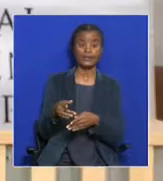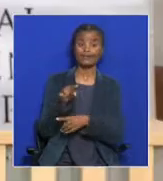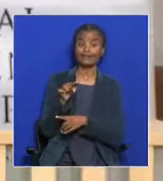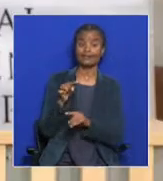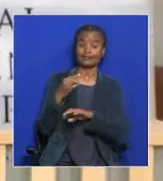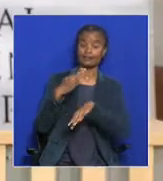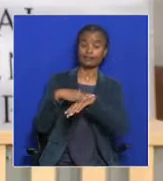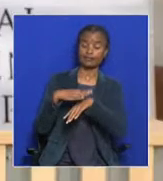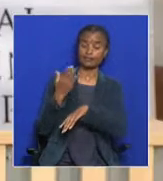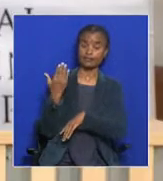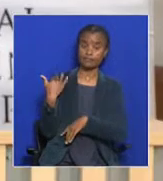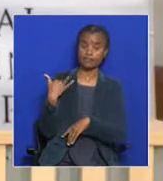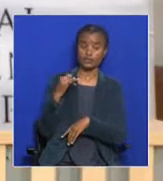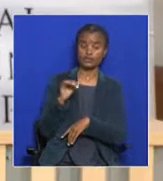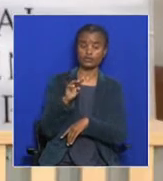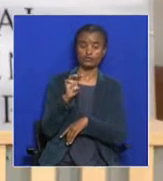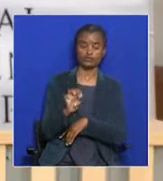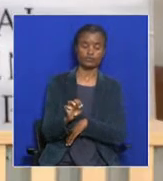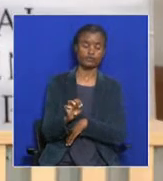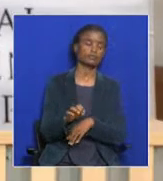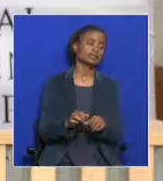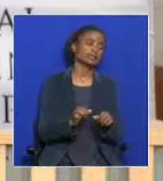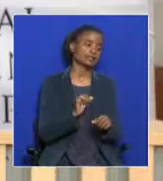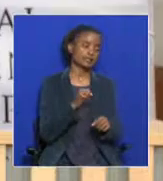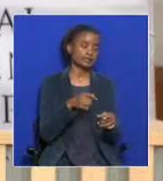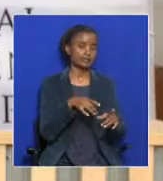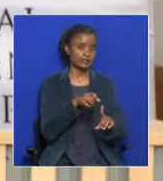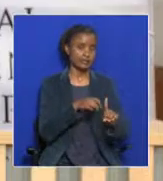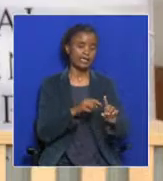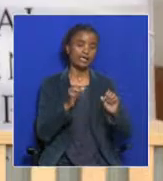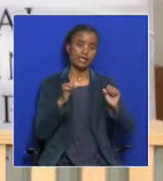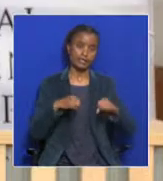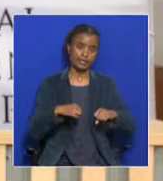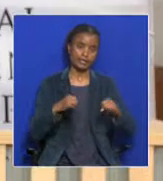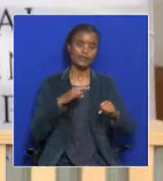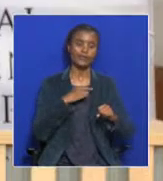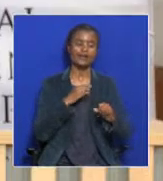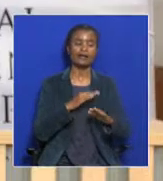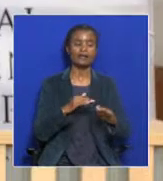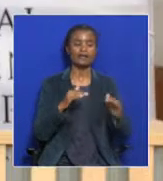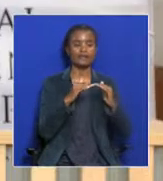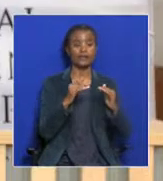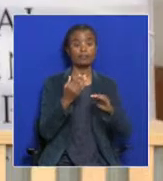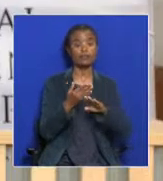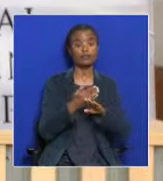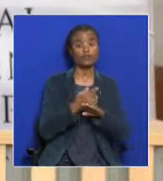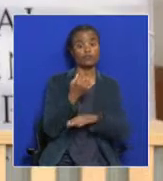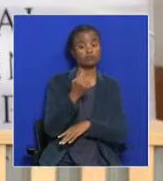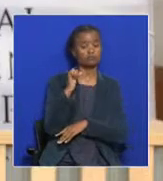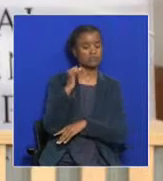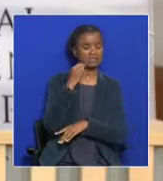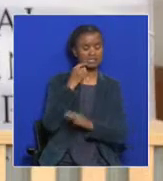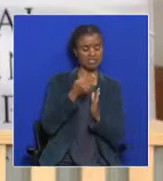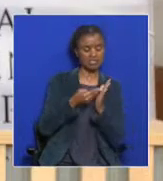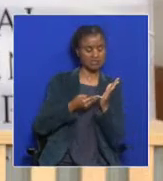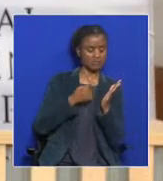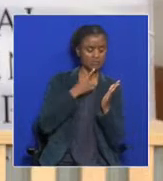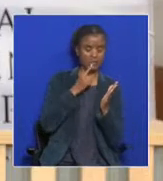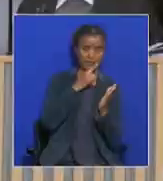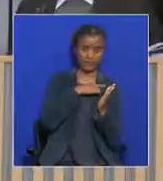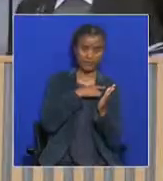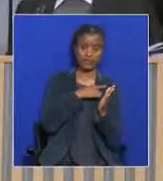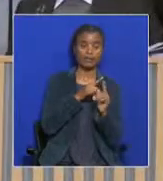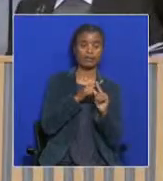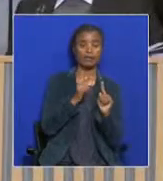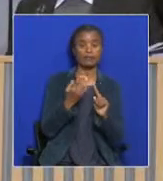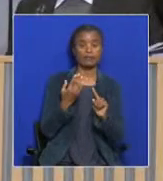I just thought, in all fairness to him, because he objected to the accuracy of the document, and that's the point at which we adjourned. But